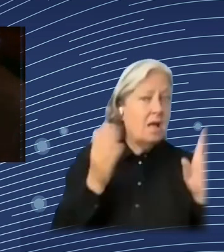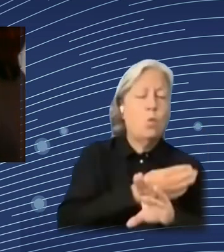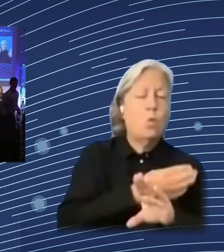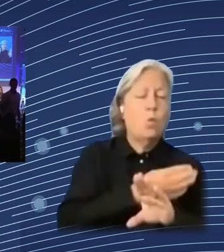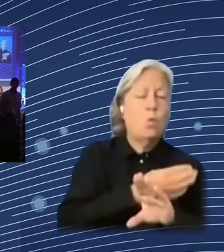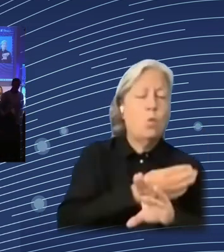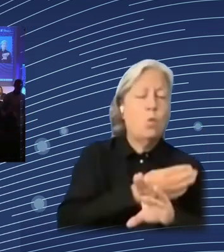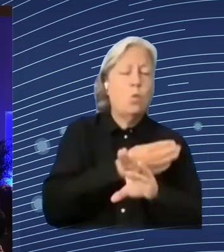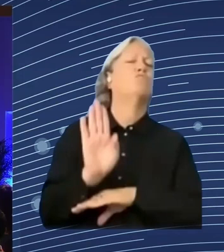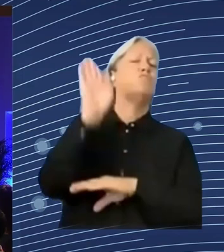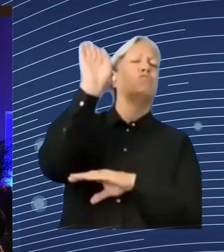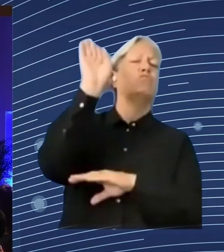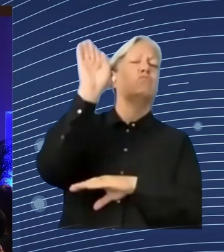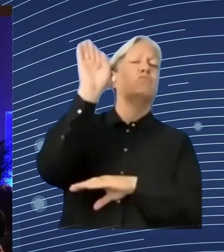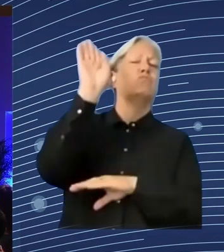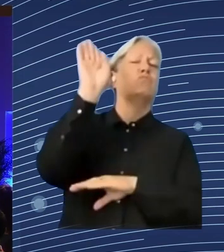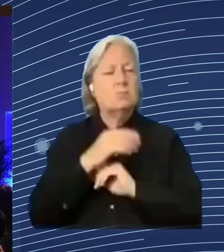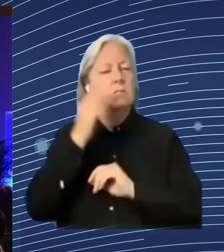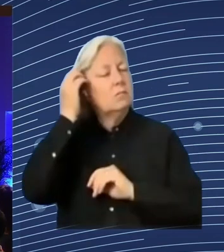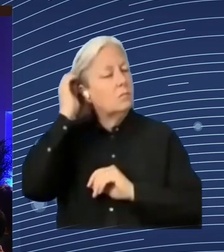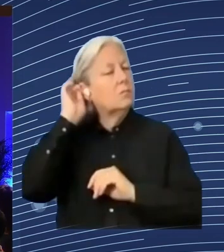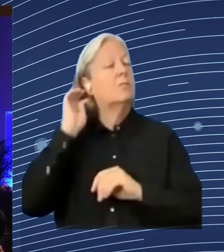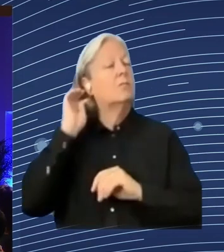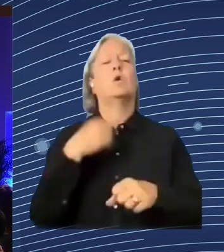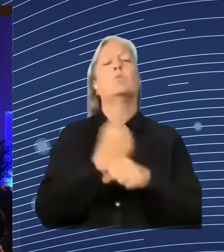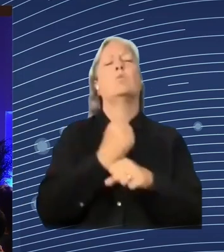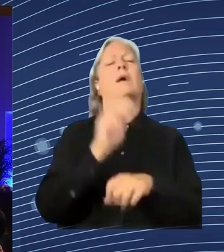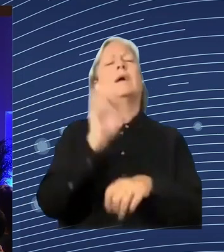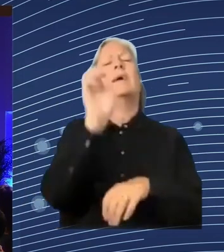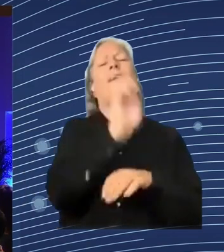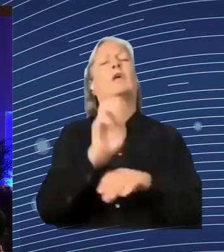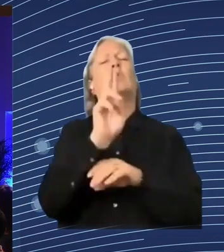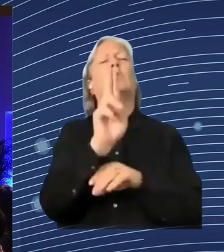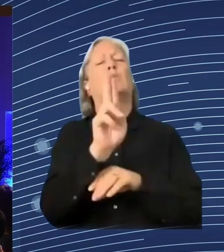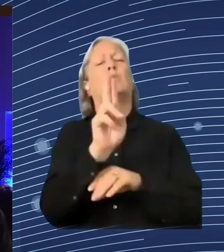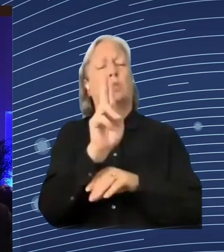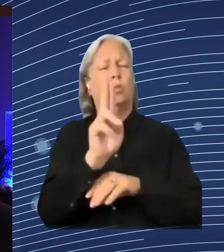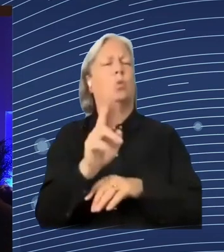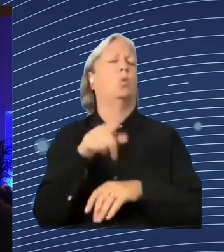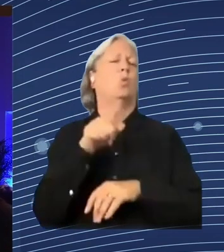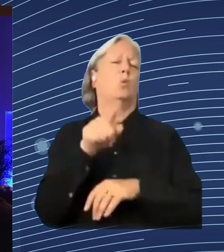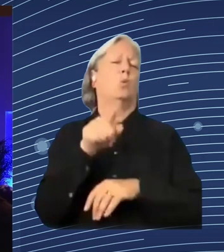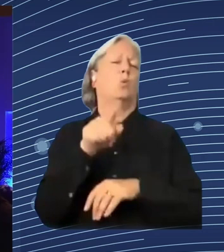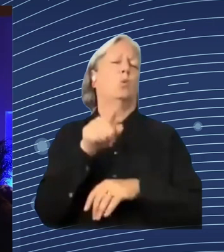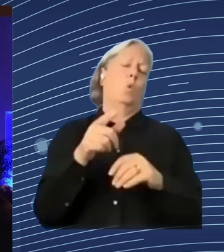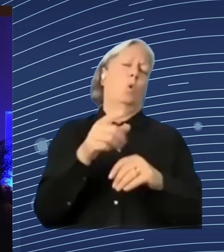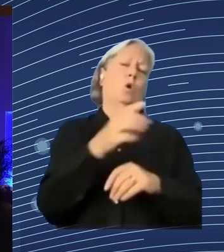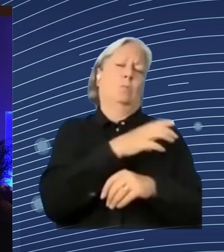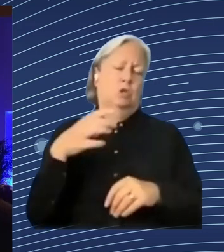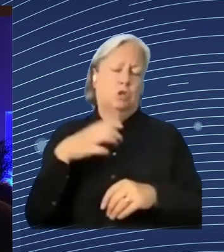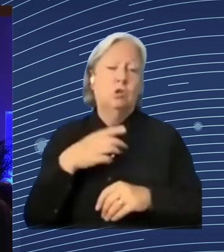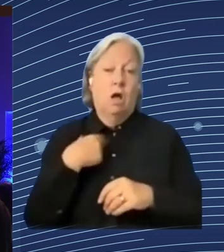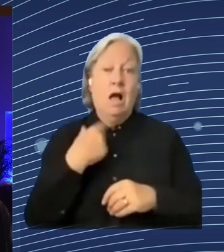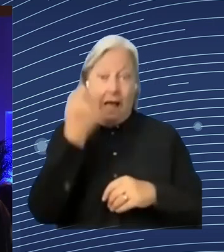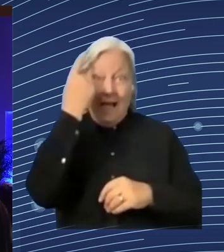Thank you. Ruth Passerman, working European Commission. I'm sorry, I didn't understand, I think, the last step. So I understand everything that you do, but how